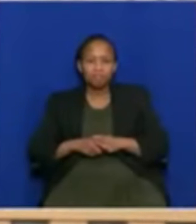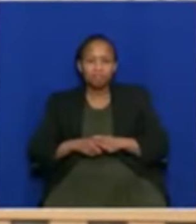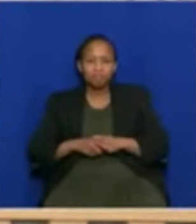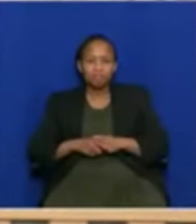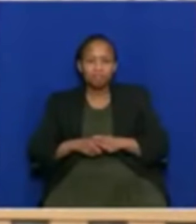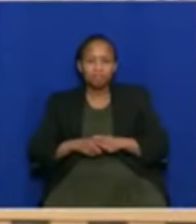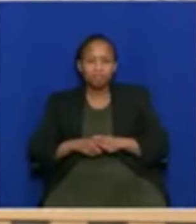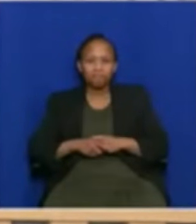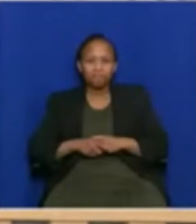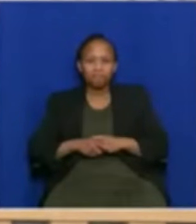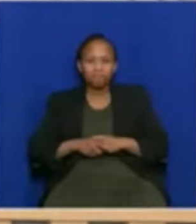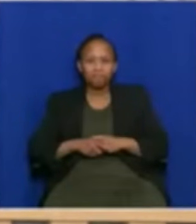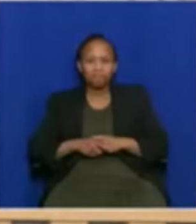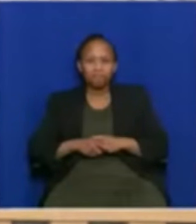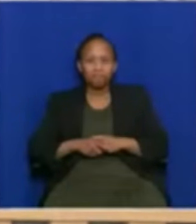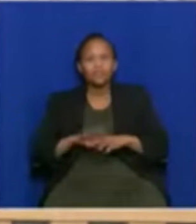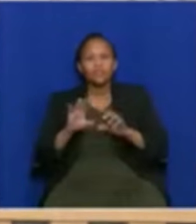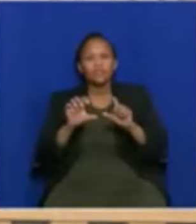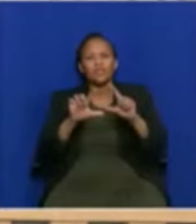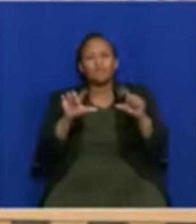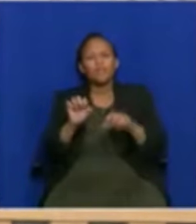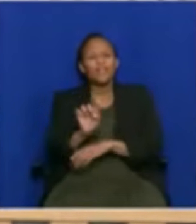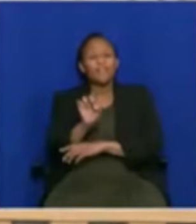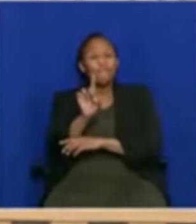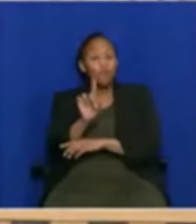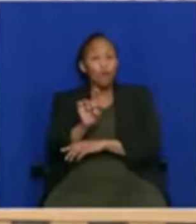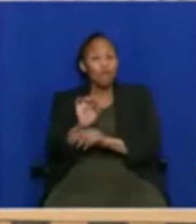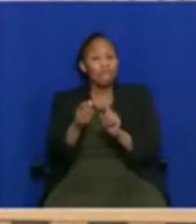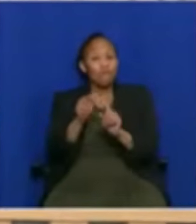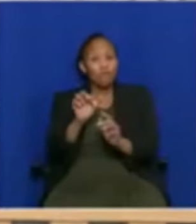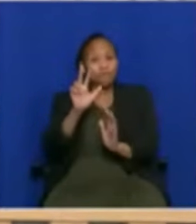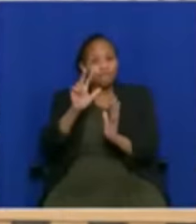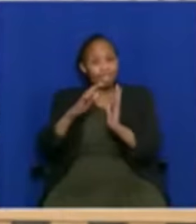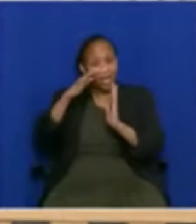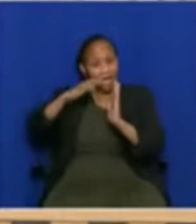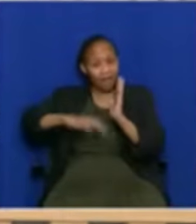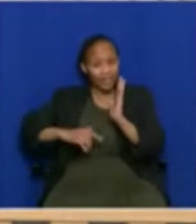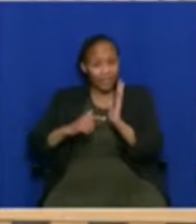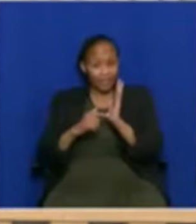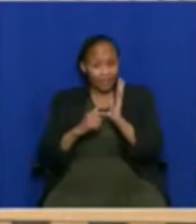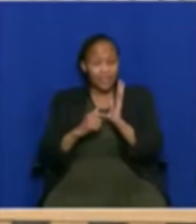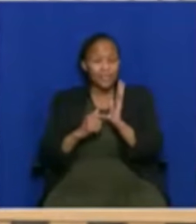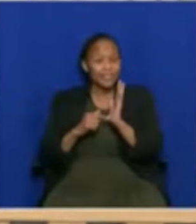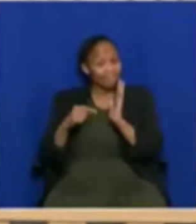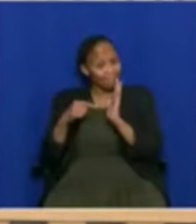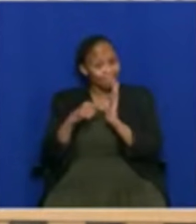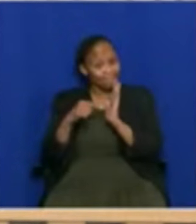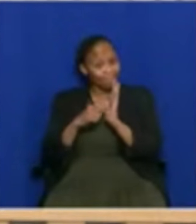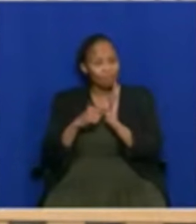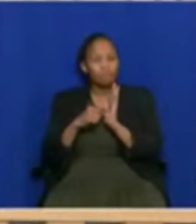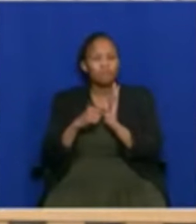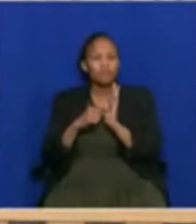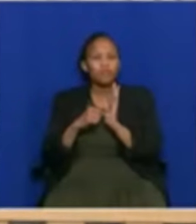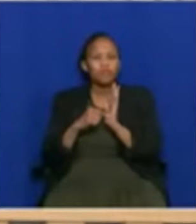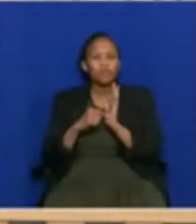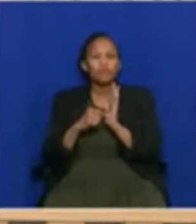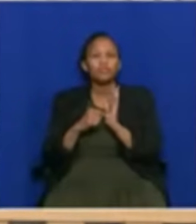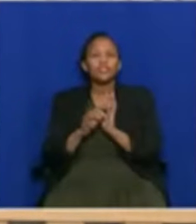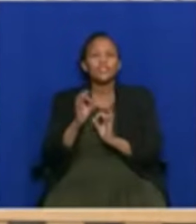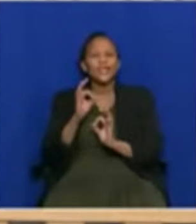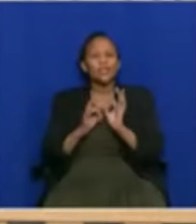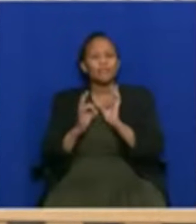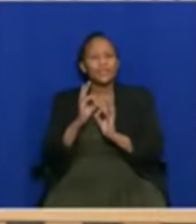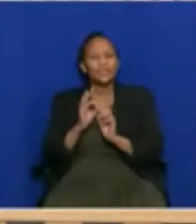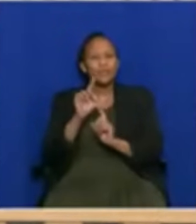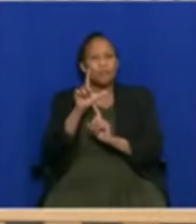paragraph 1 of that affidavit tells us that the deponent, and I